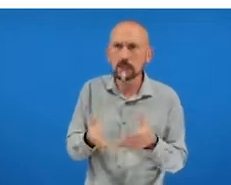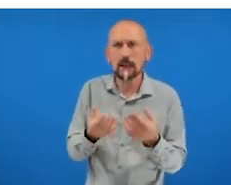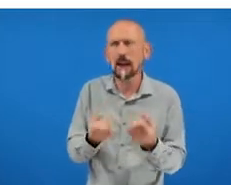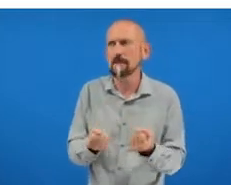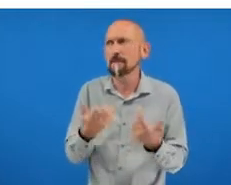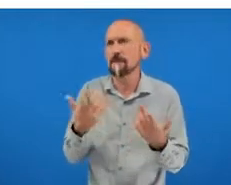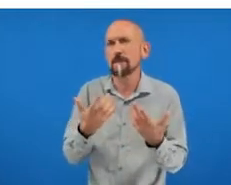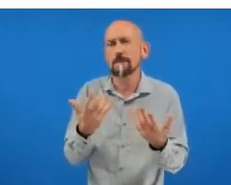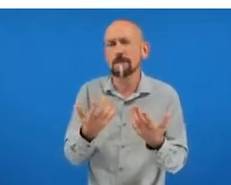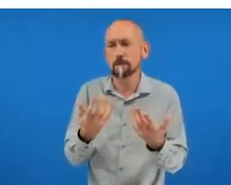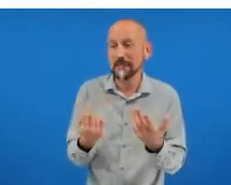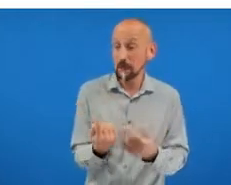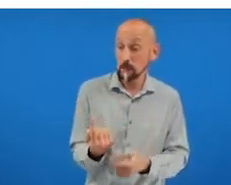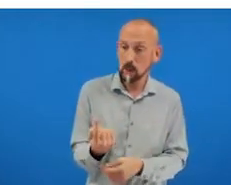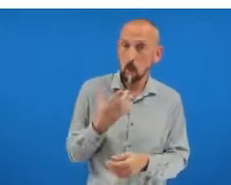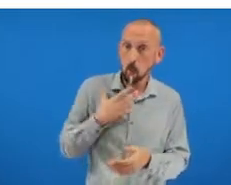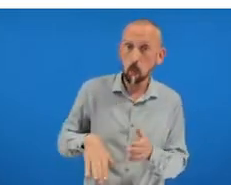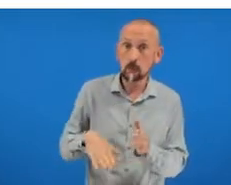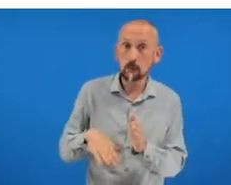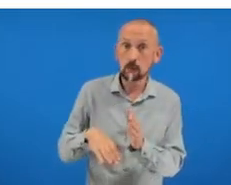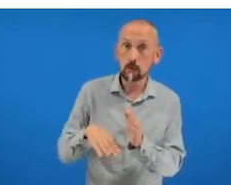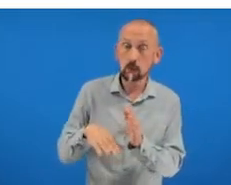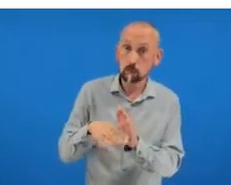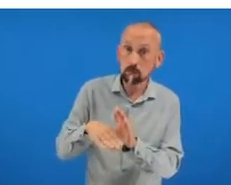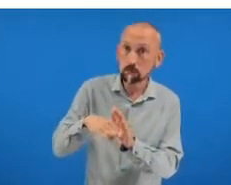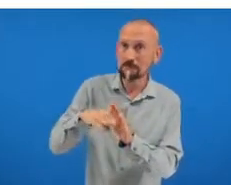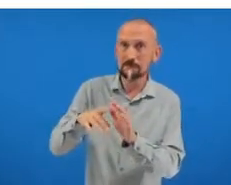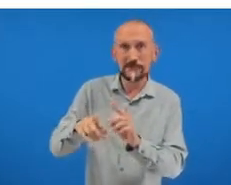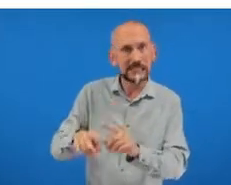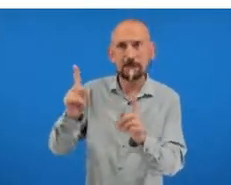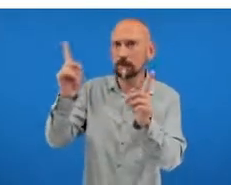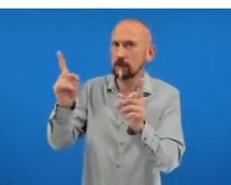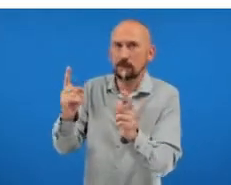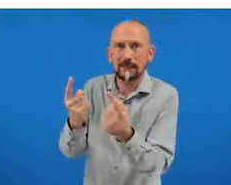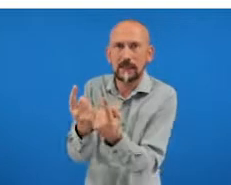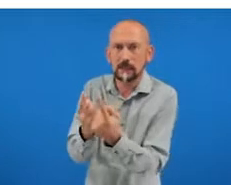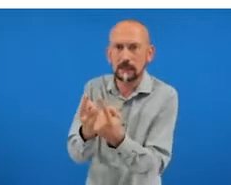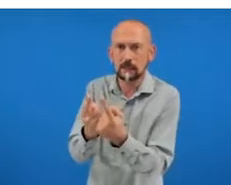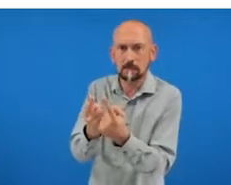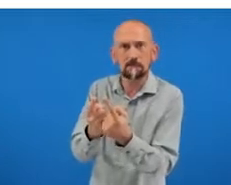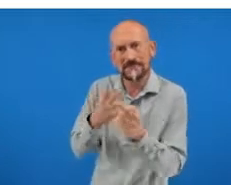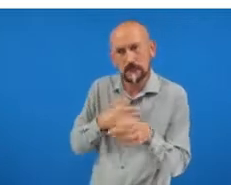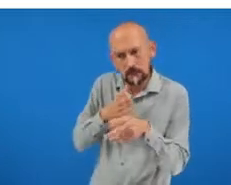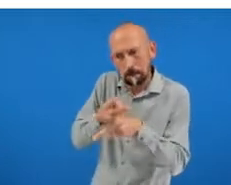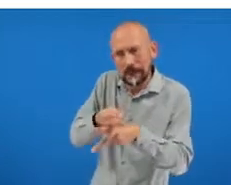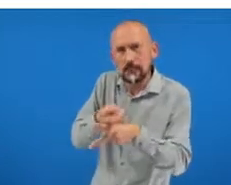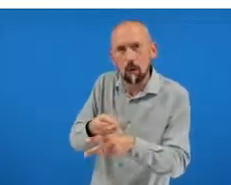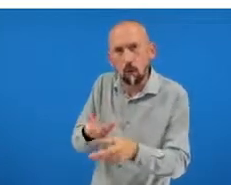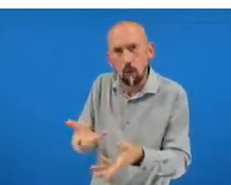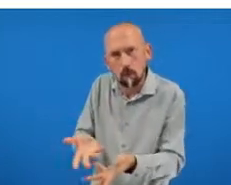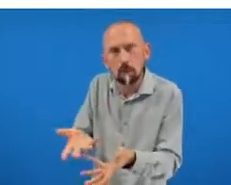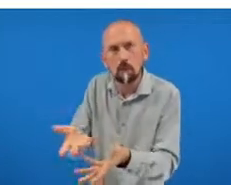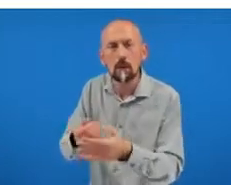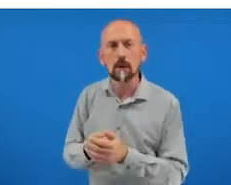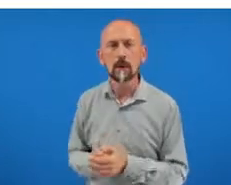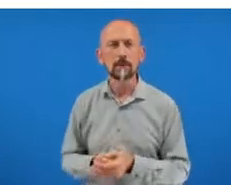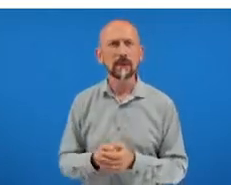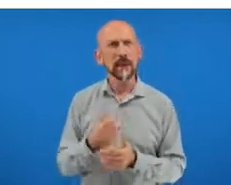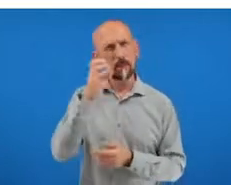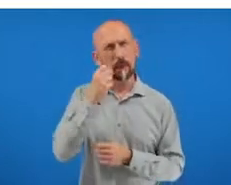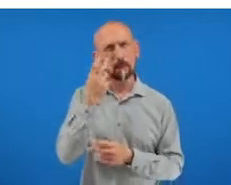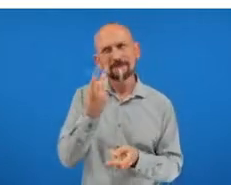people who want to go on and do other diverse things. What I would say is when I was working, perhaps there weren't